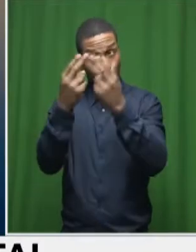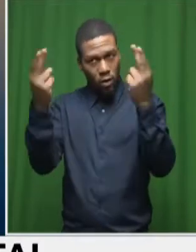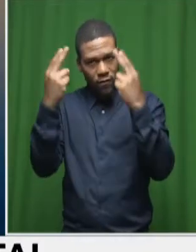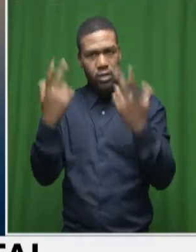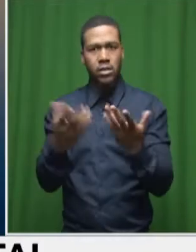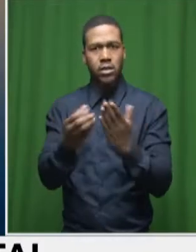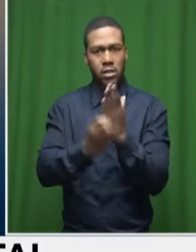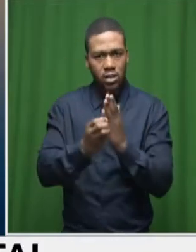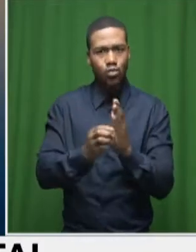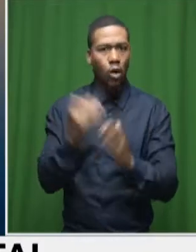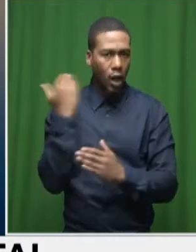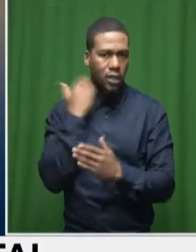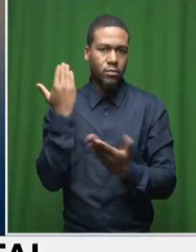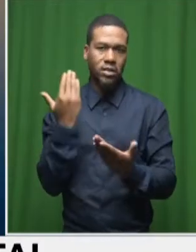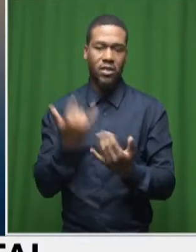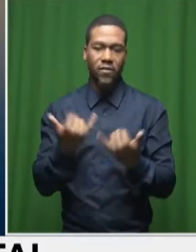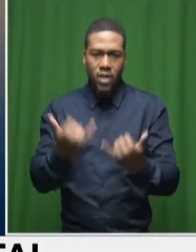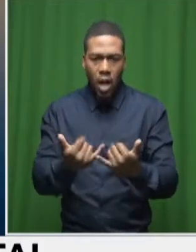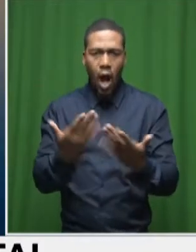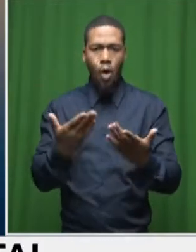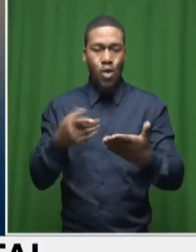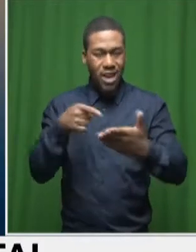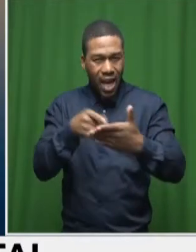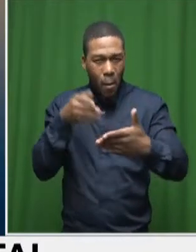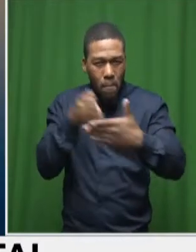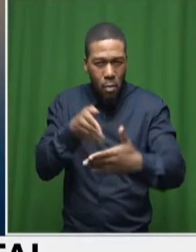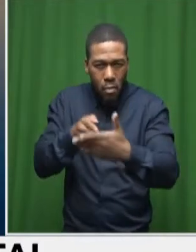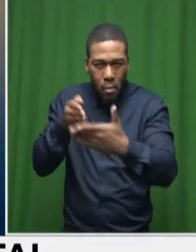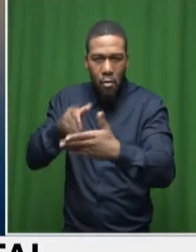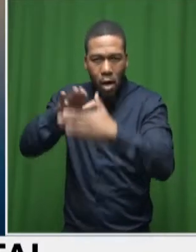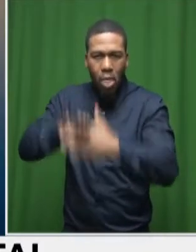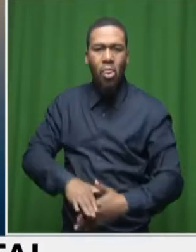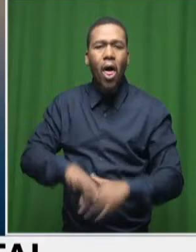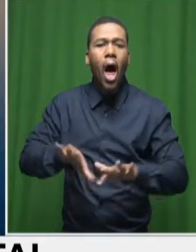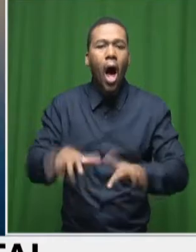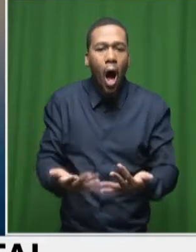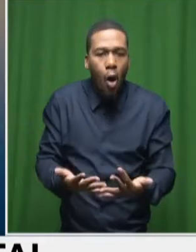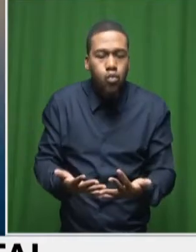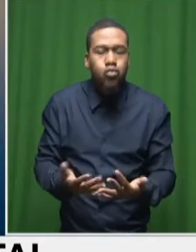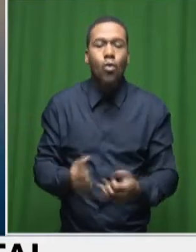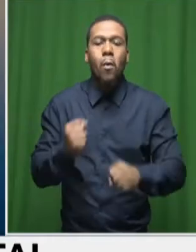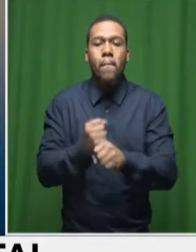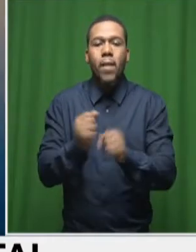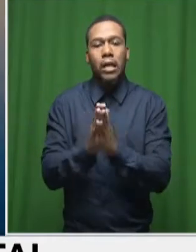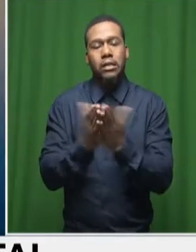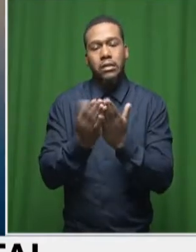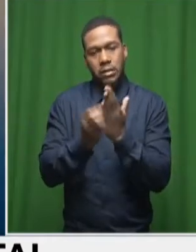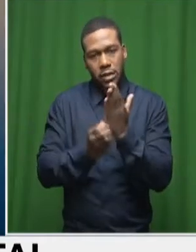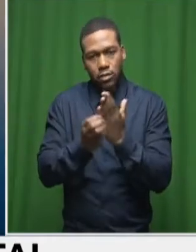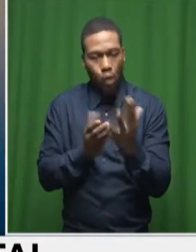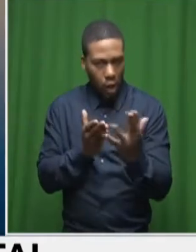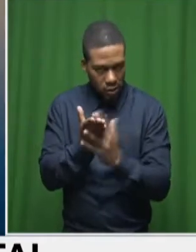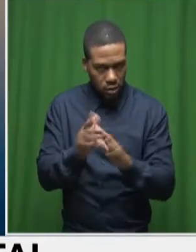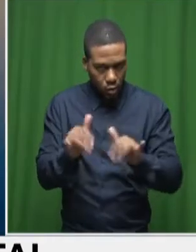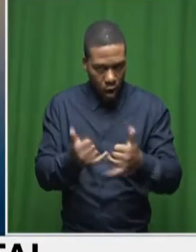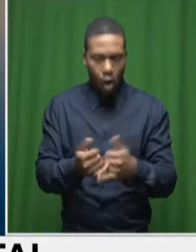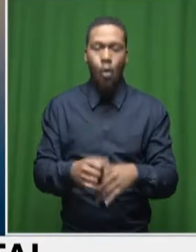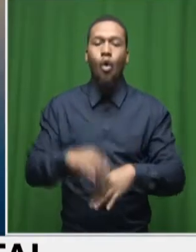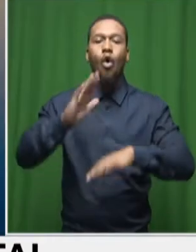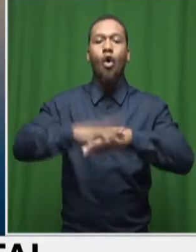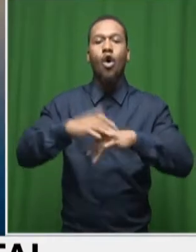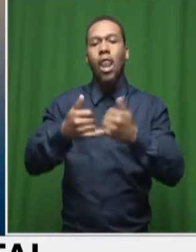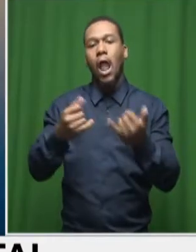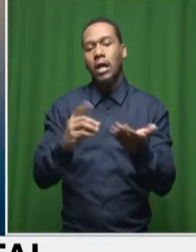that you lower those barriers by making the books more affordable and more accessible? And so what we've essentially done is created a distribution platform which allows you